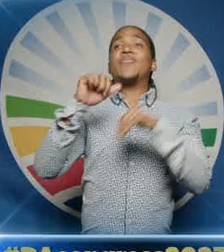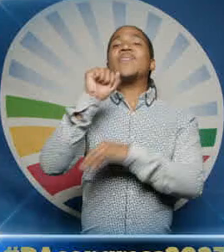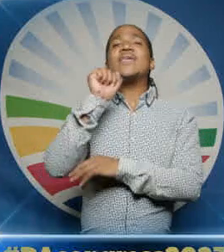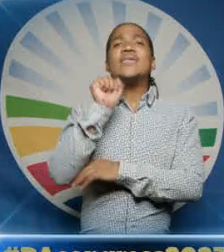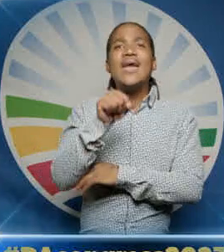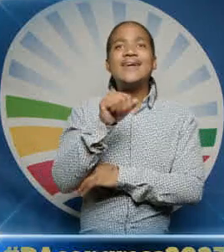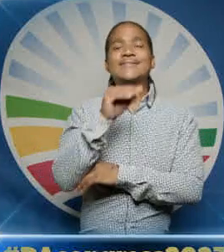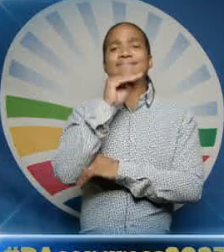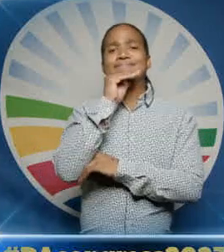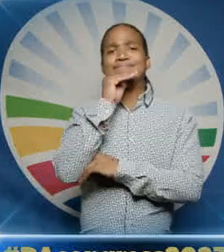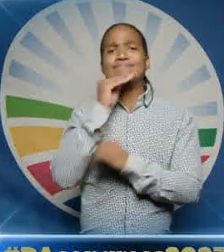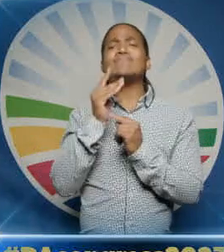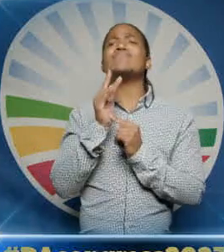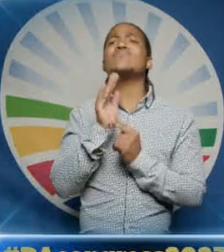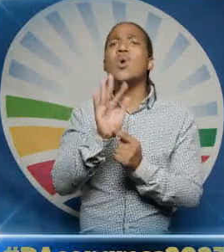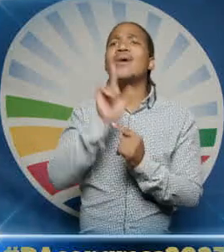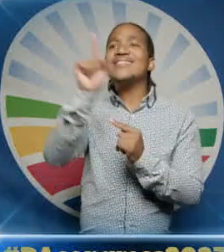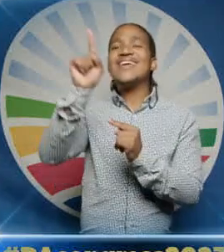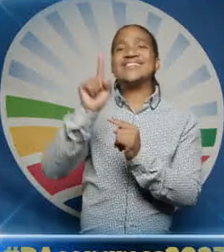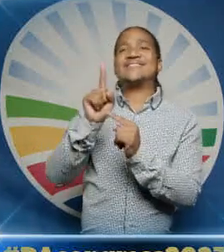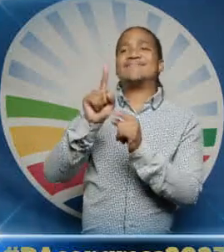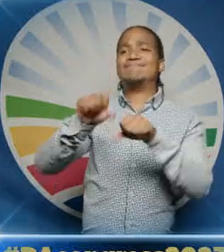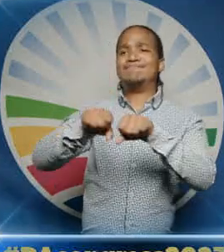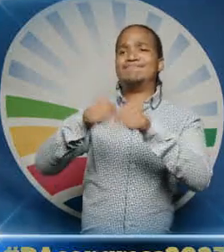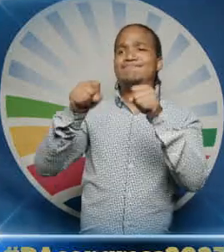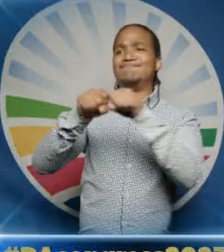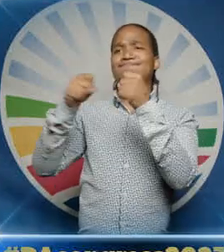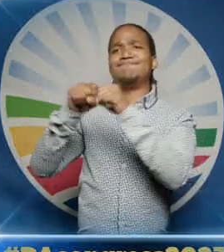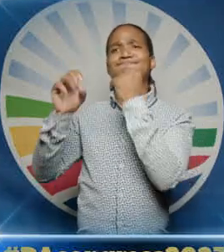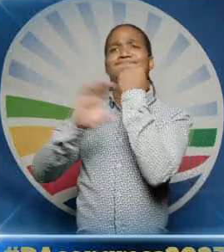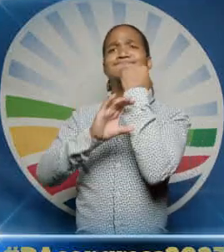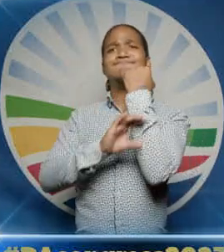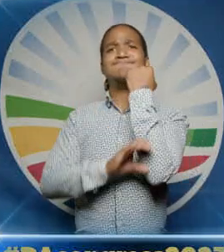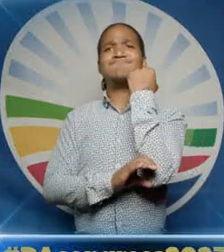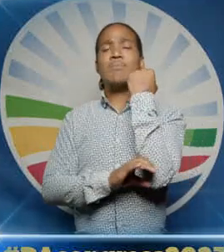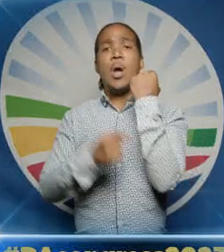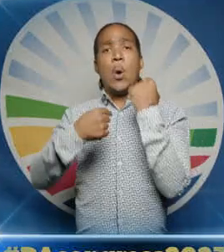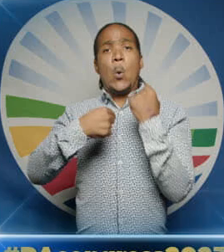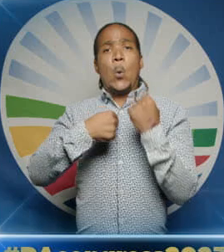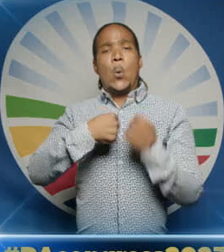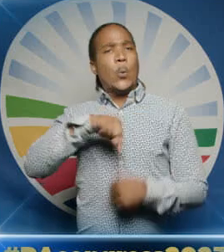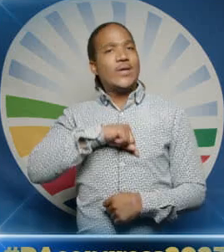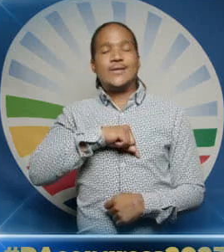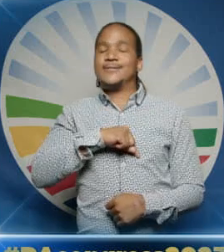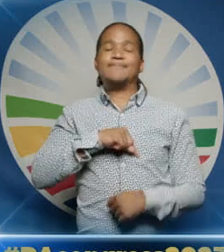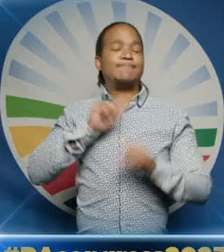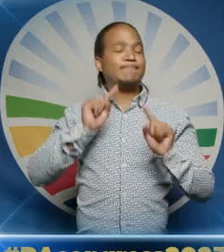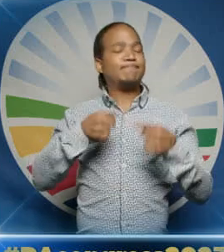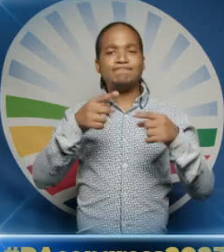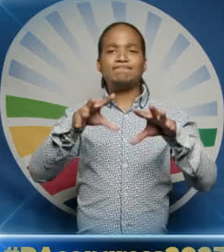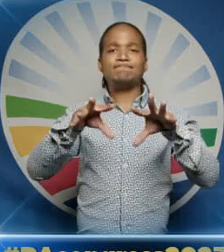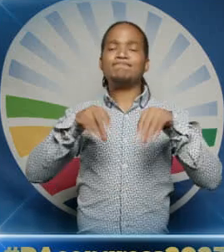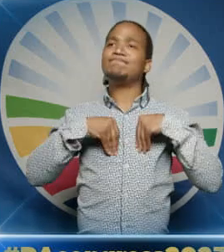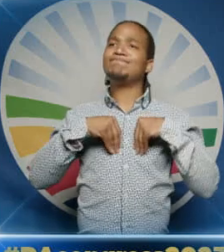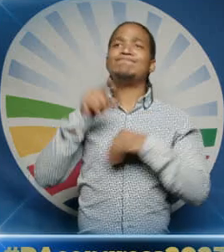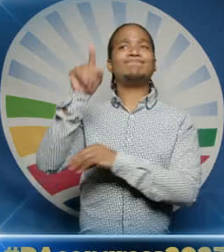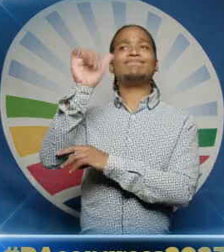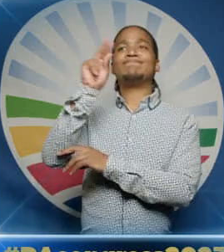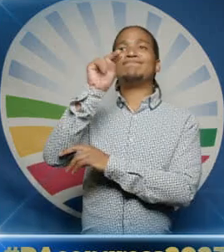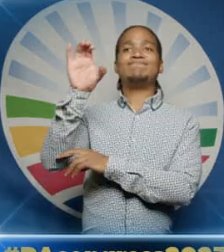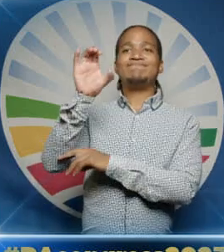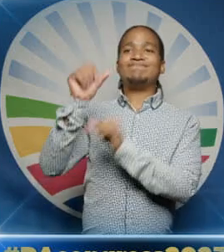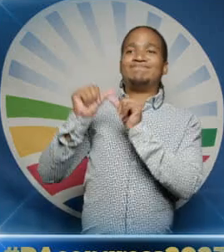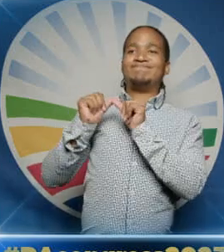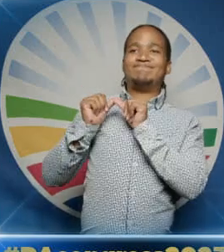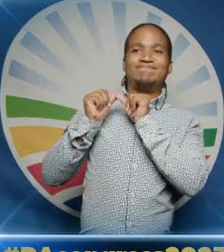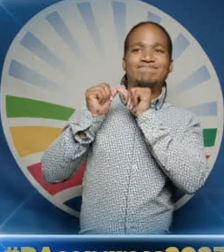calls them the violators of constitutionalism. We can no longer afford to have this party in the